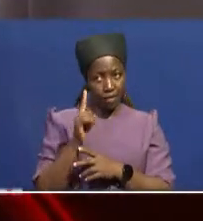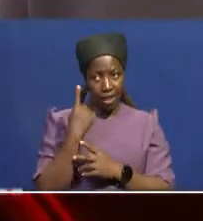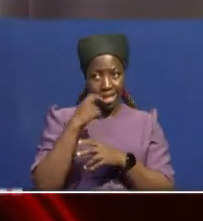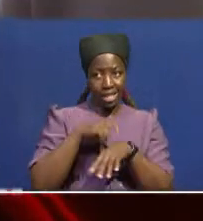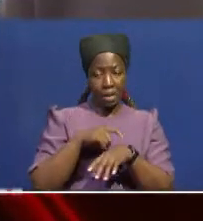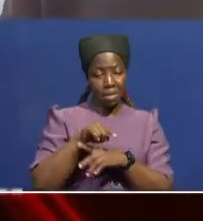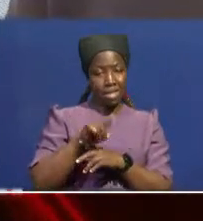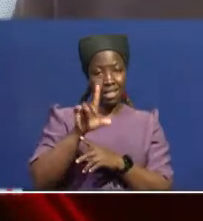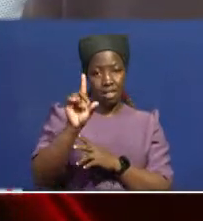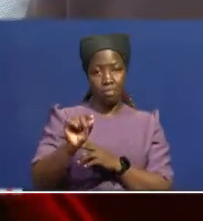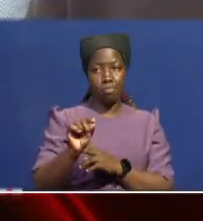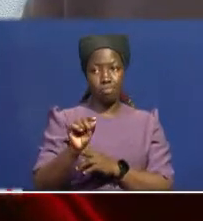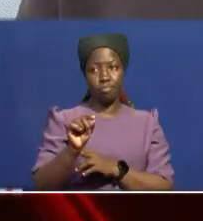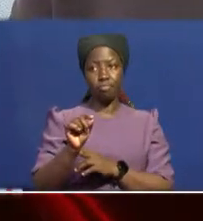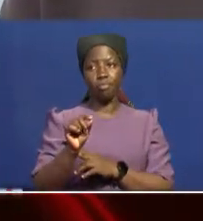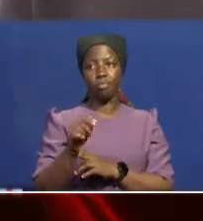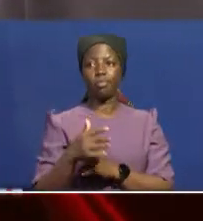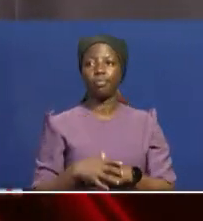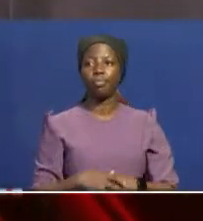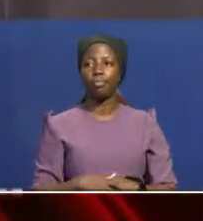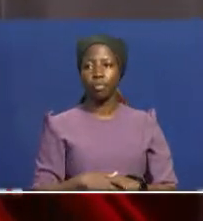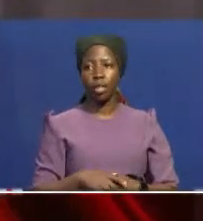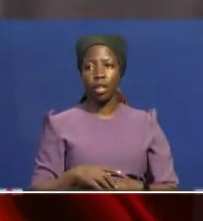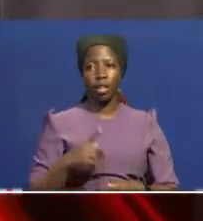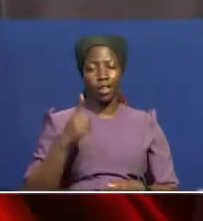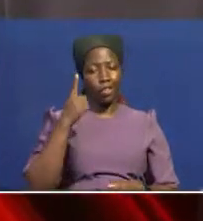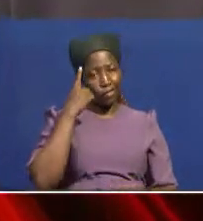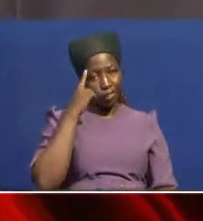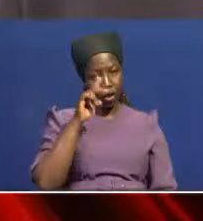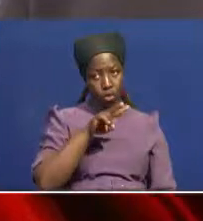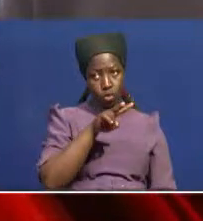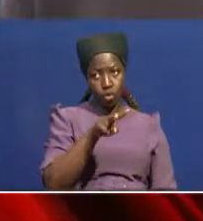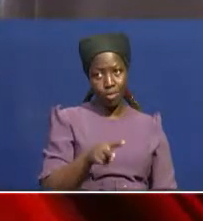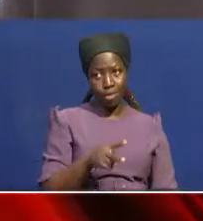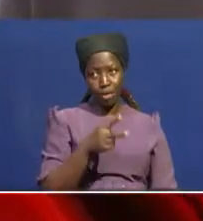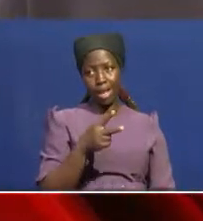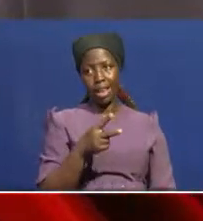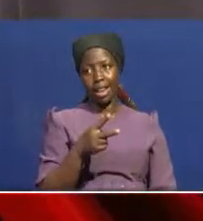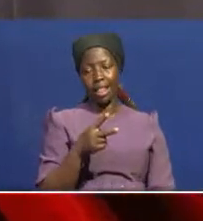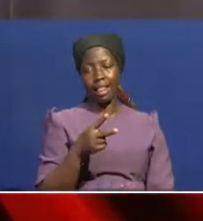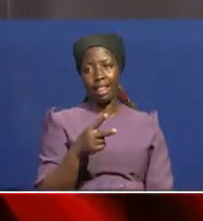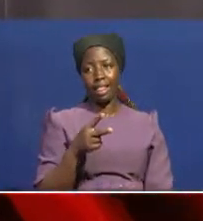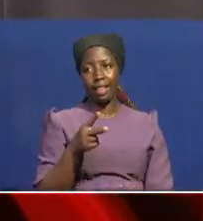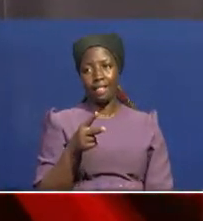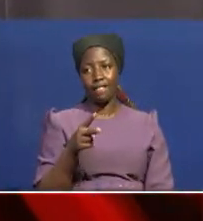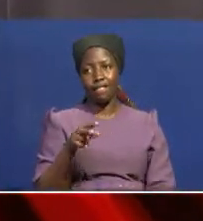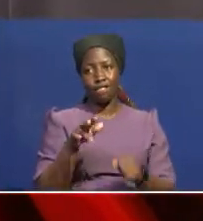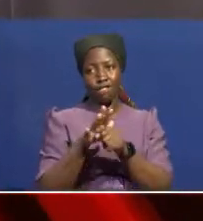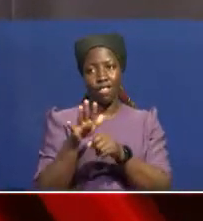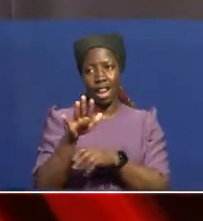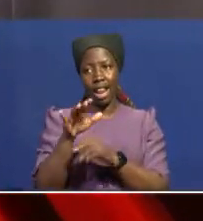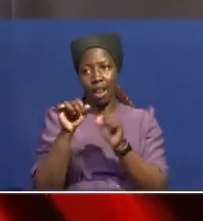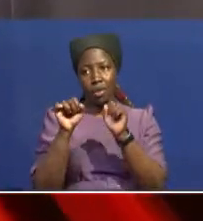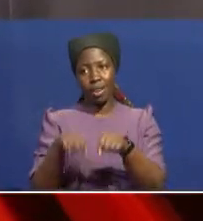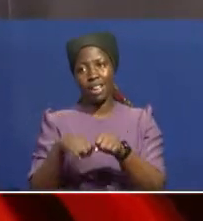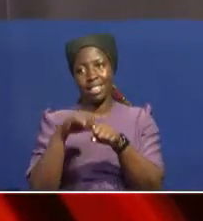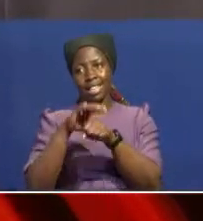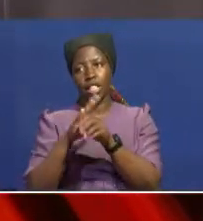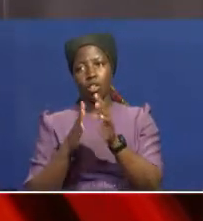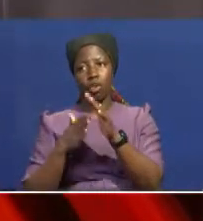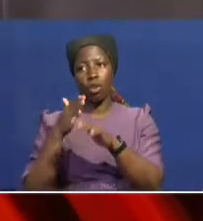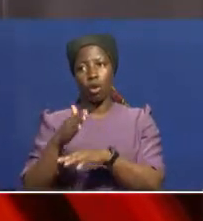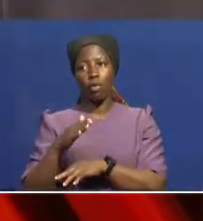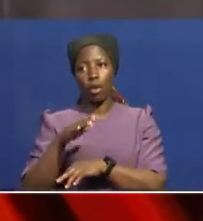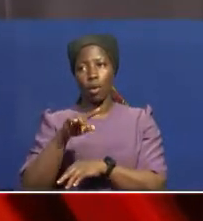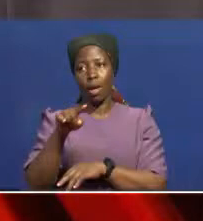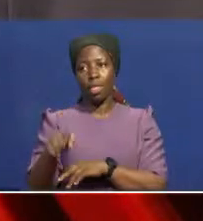affordability. Say it's for 2,000 shillings the entire year, you would be able to get more than